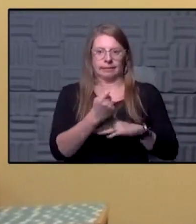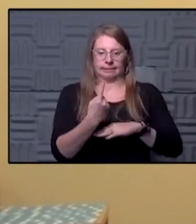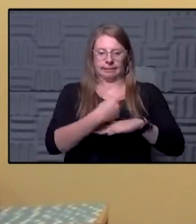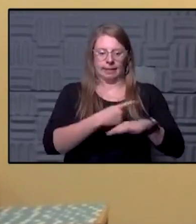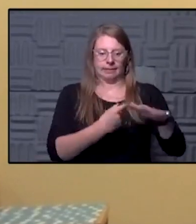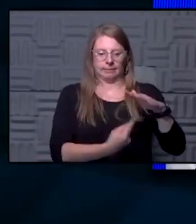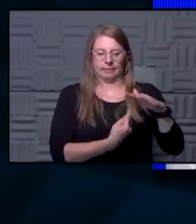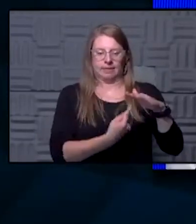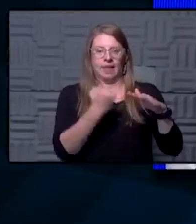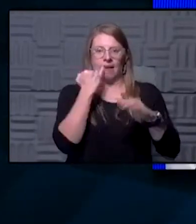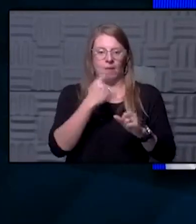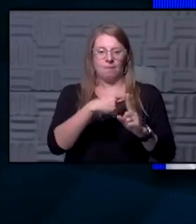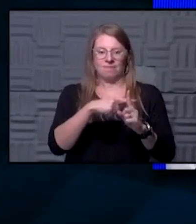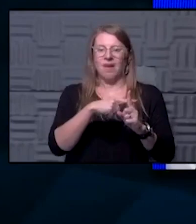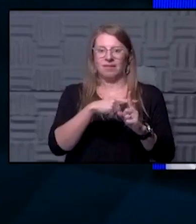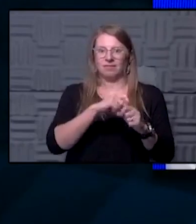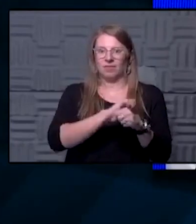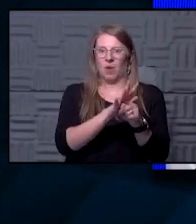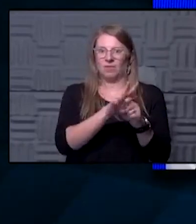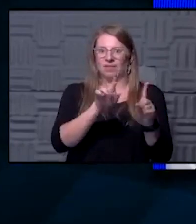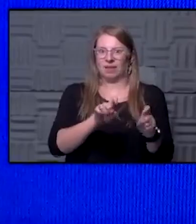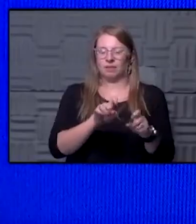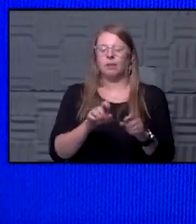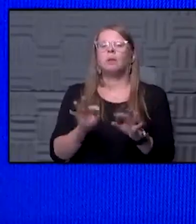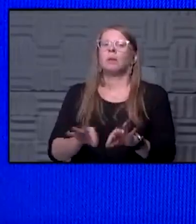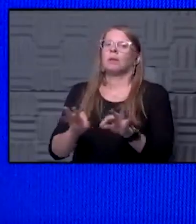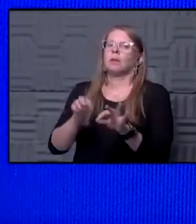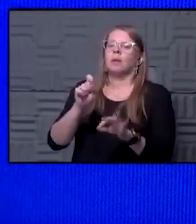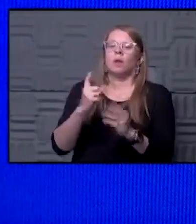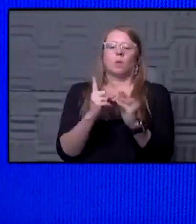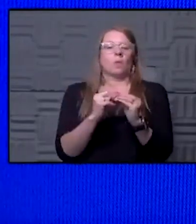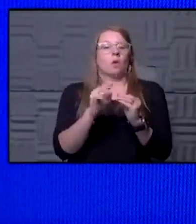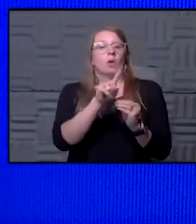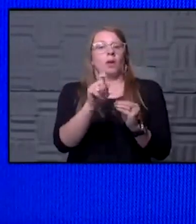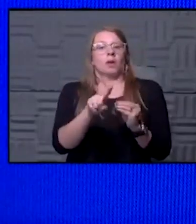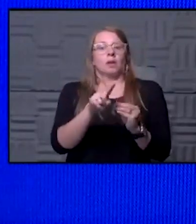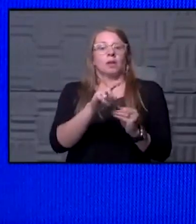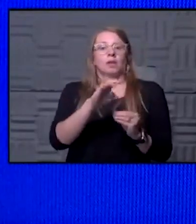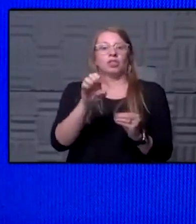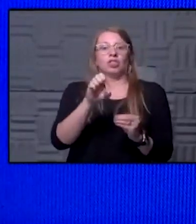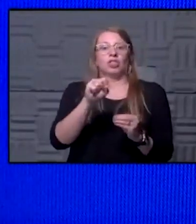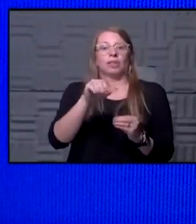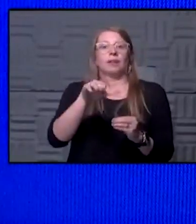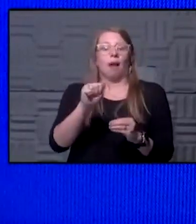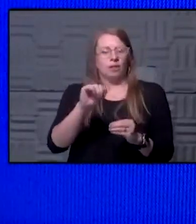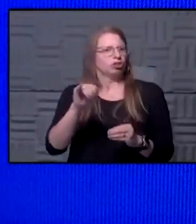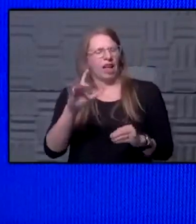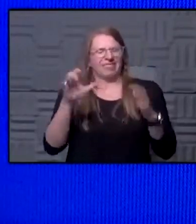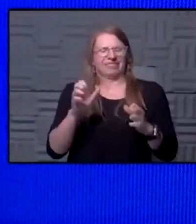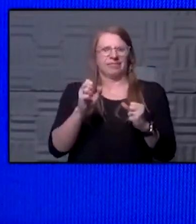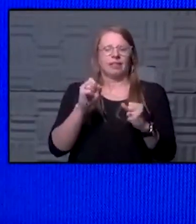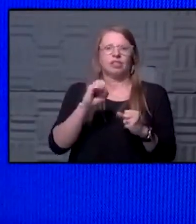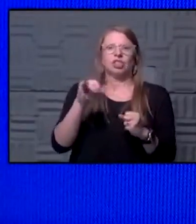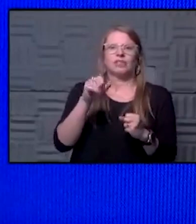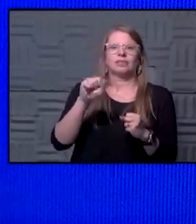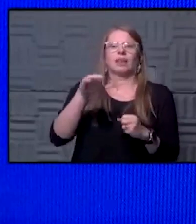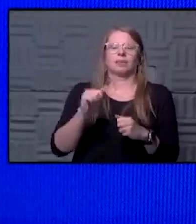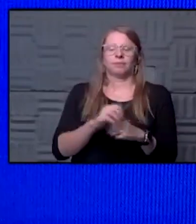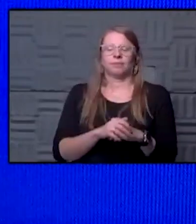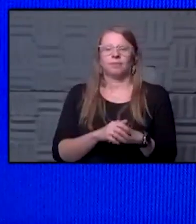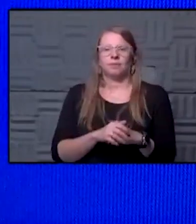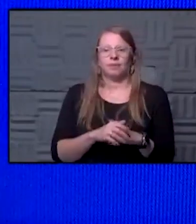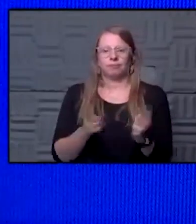test. Yeah, so important. Yeah. Okay, time for one more question, Jill. Jessica. Jessica, gosh, sorry about that. That's I knew all right.